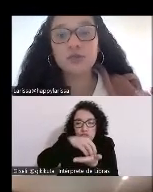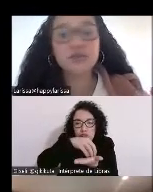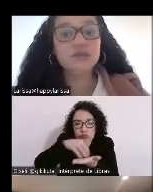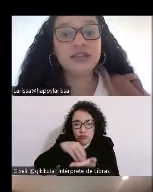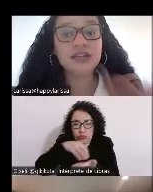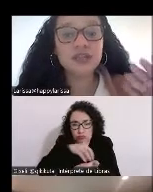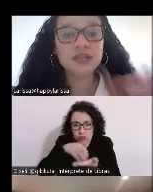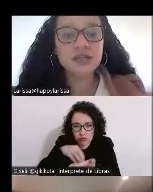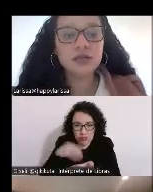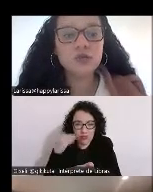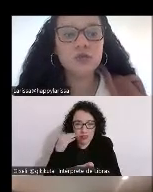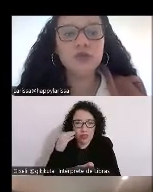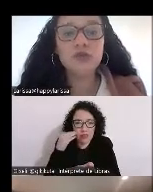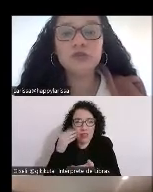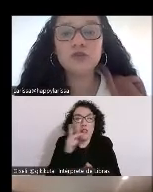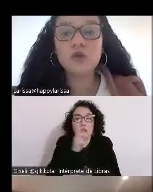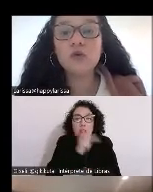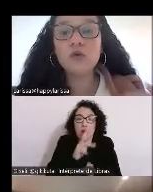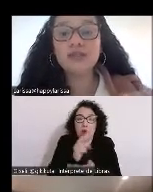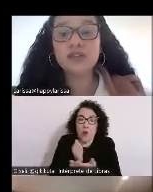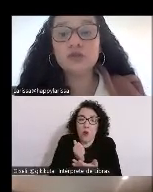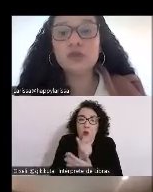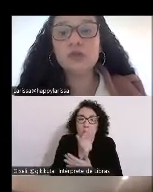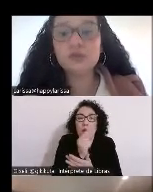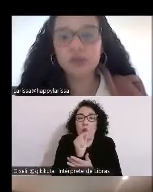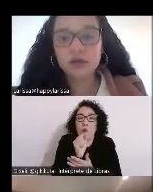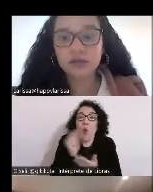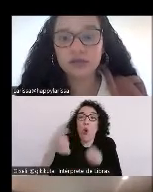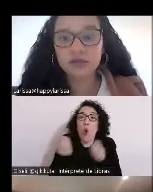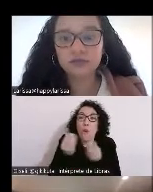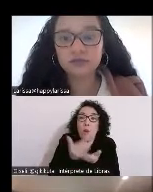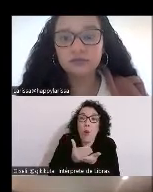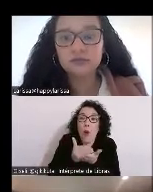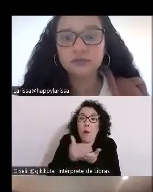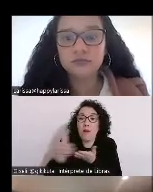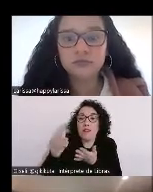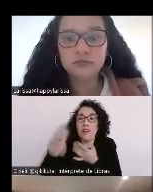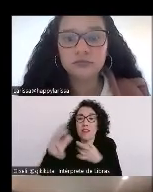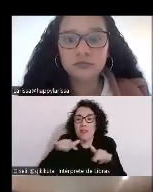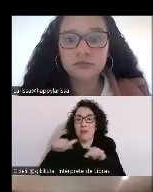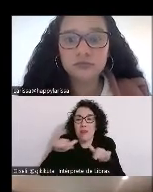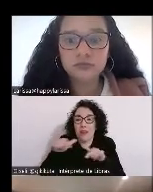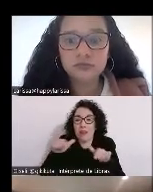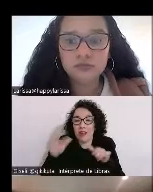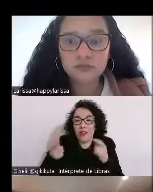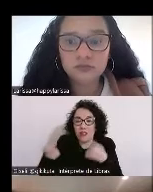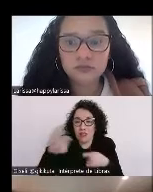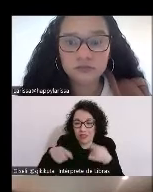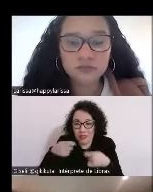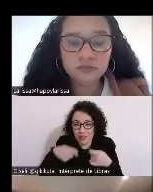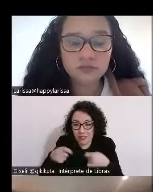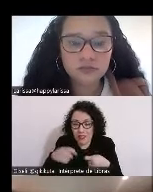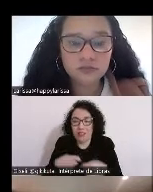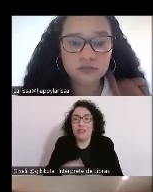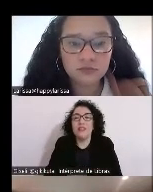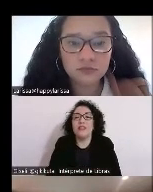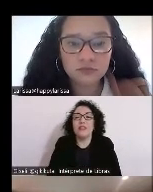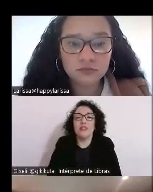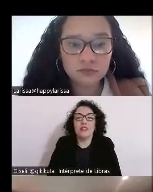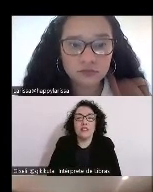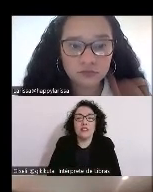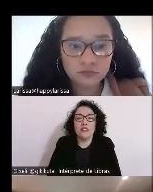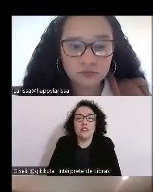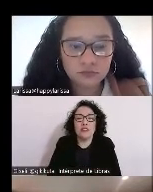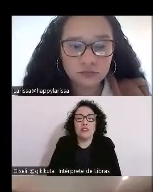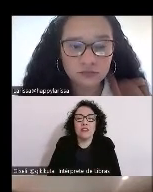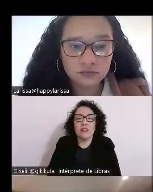gente pode ver que ela adquiriu um livro de como começar o seu próprio negócio. As a result of this, Kylie